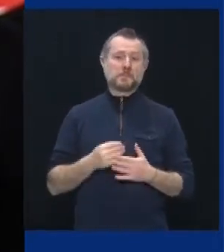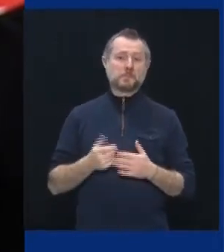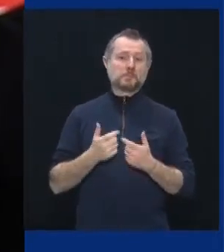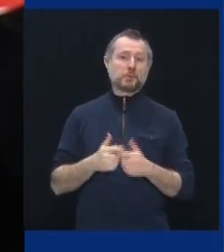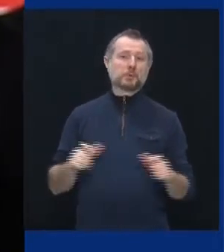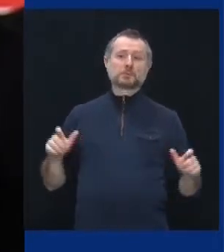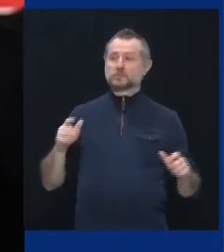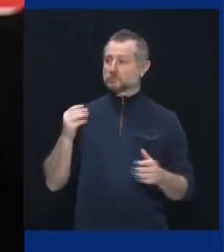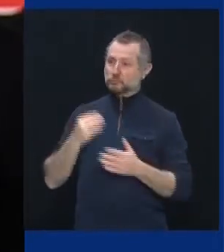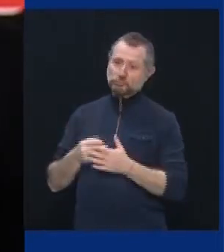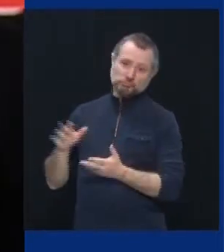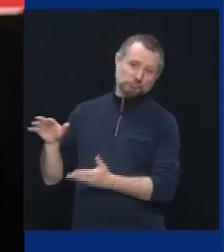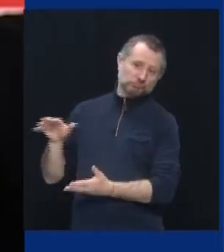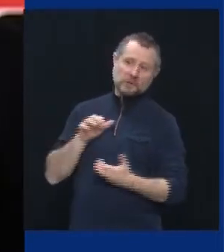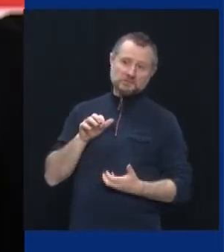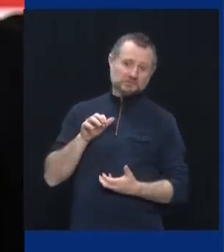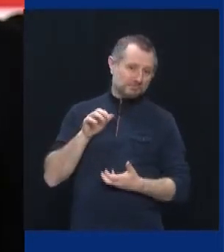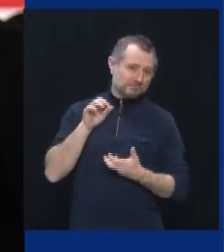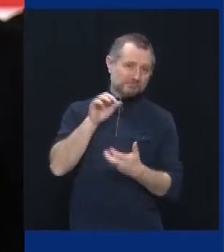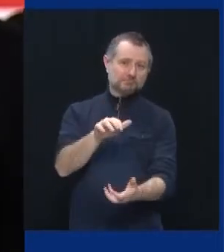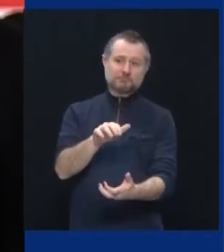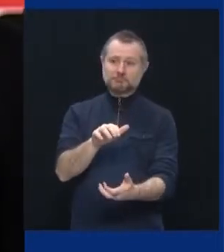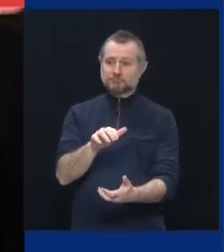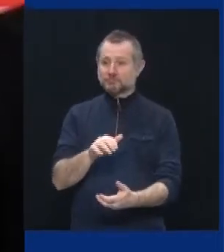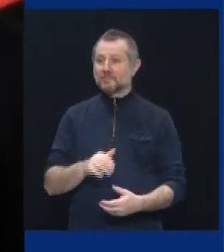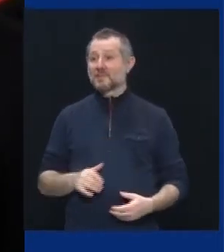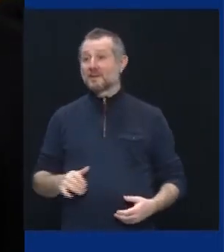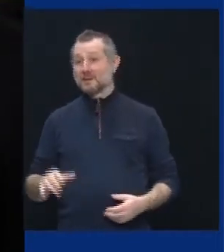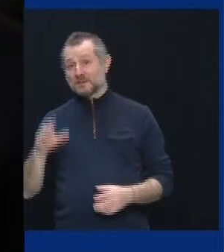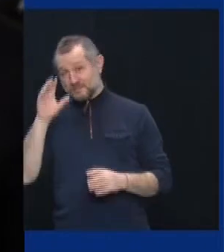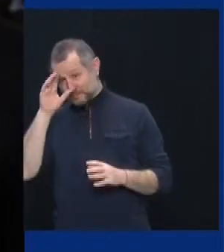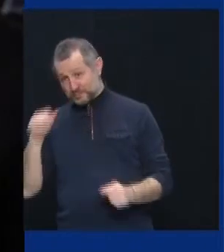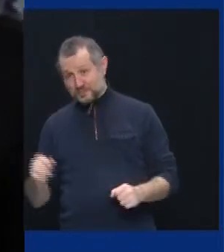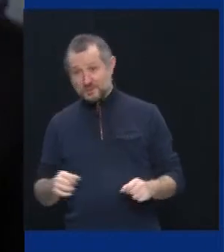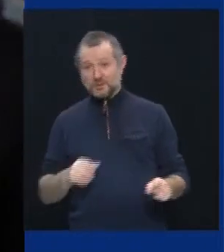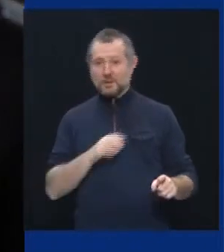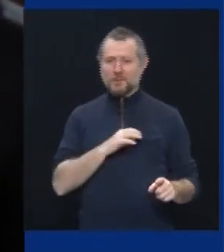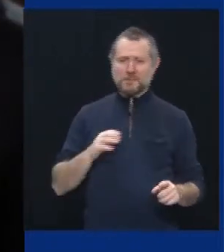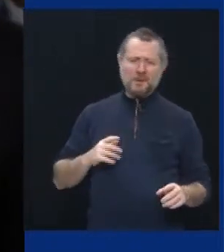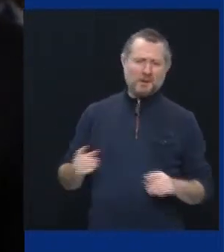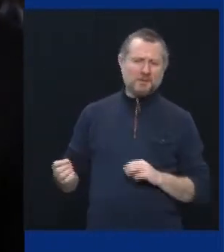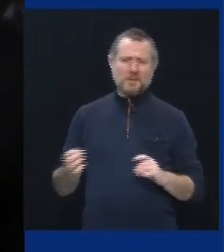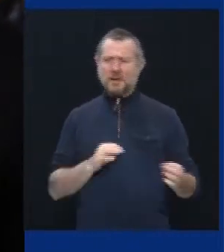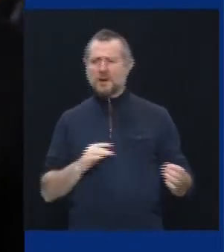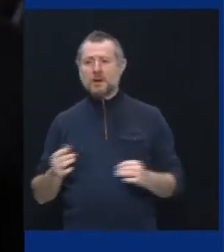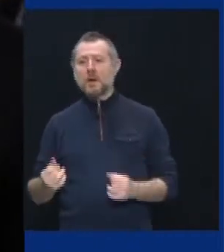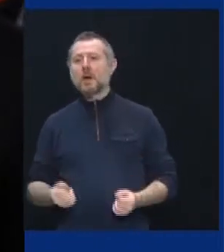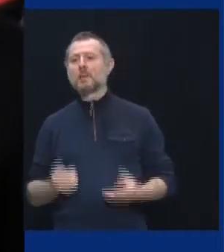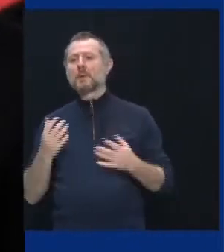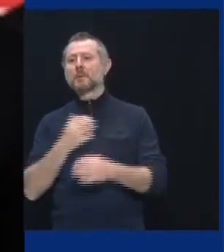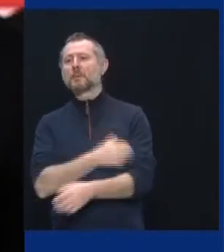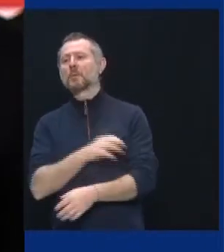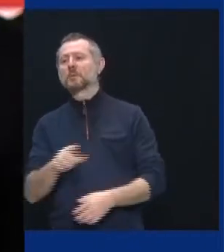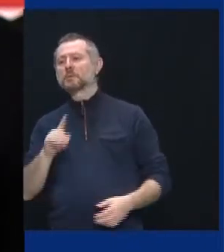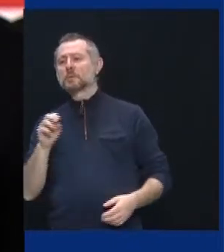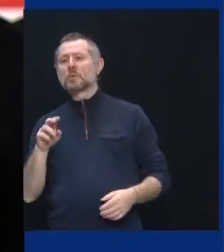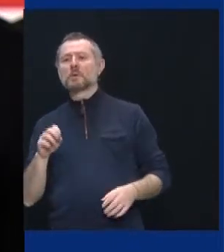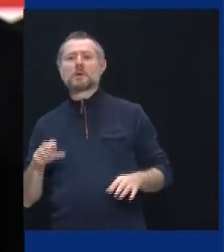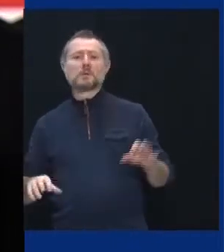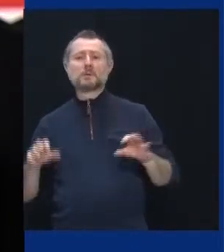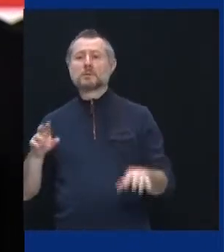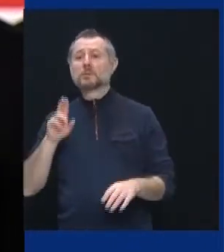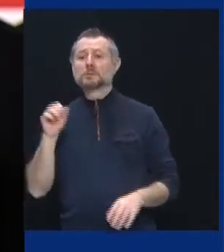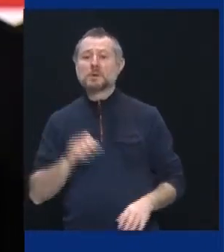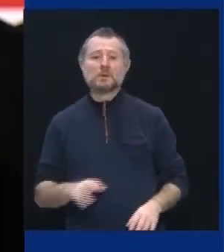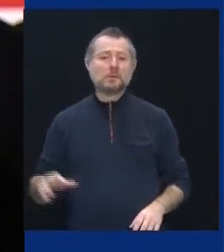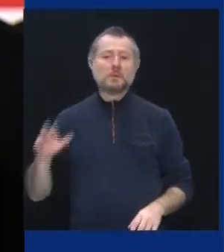community. And the congressman and the president were discussing how many there were going to be nationwide. And they wanted to